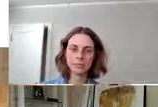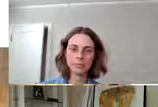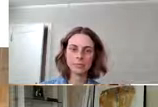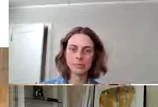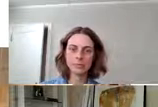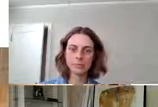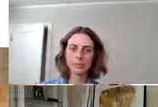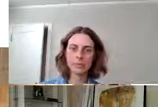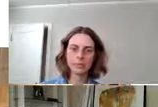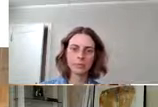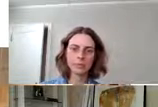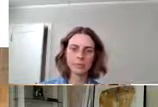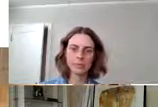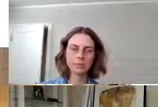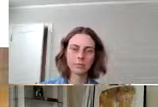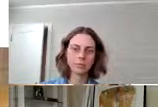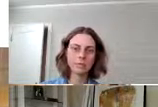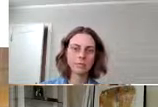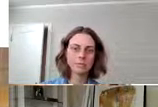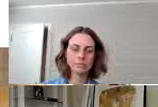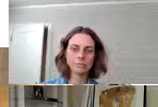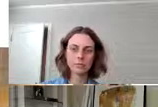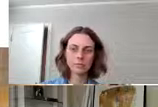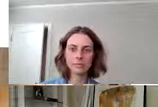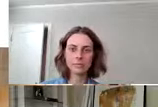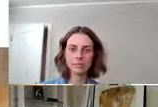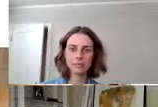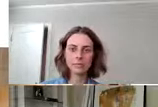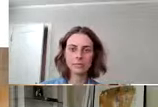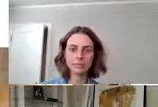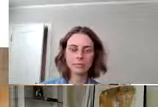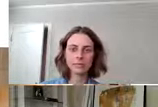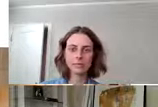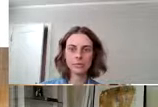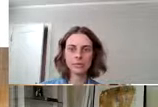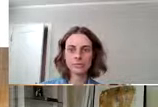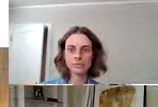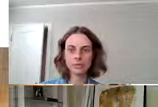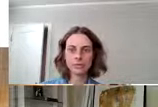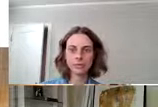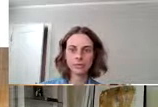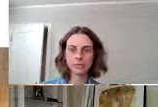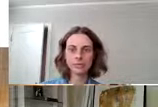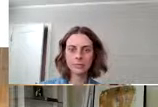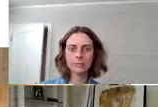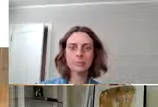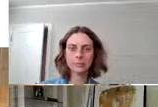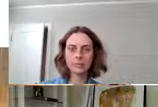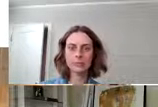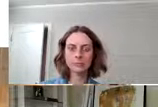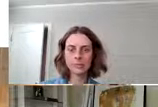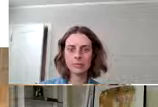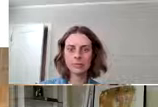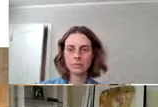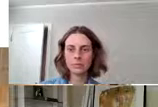a performance and view world-class art, both inside at rotating exhibitions and outside, from such